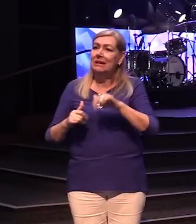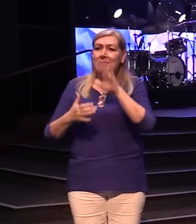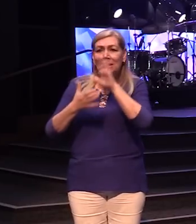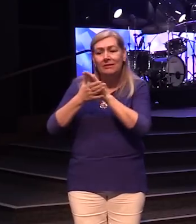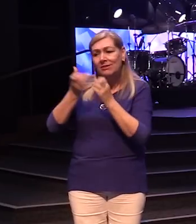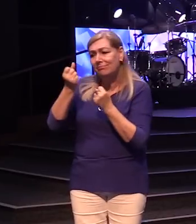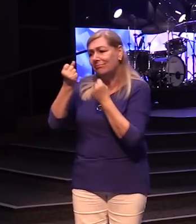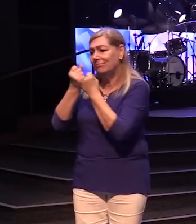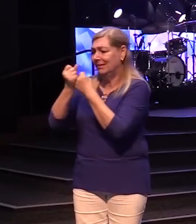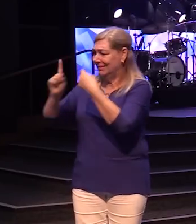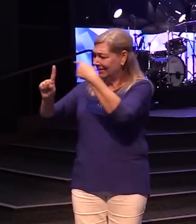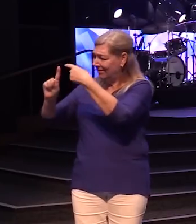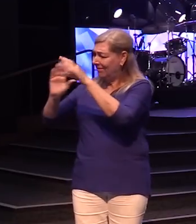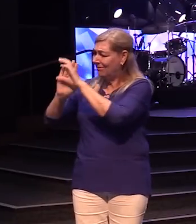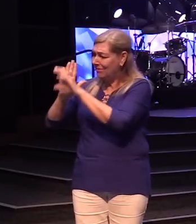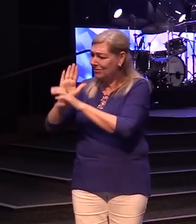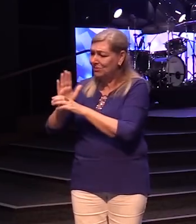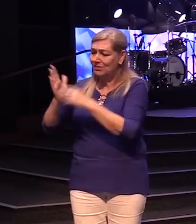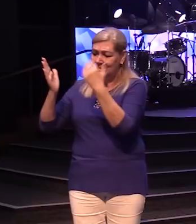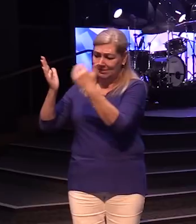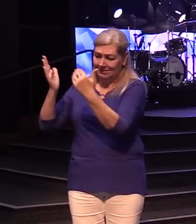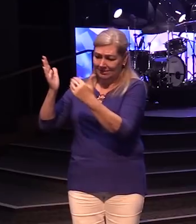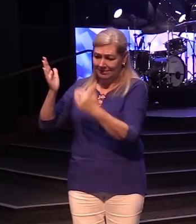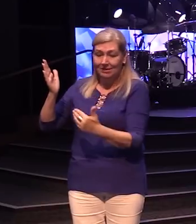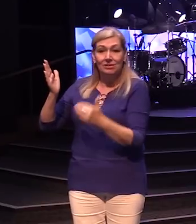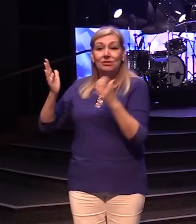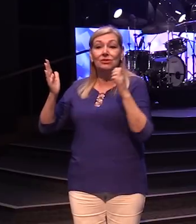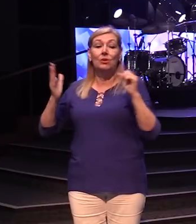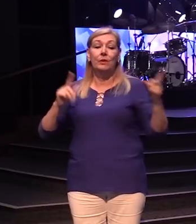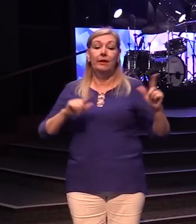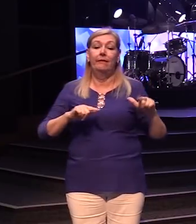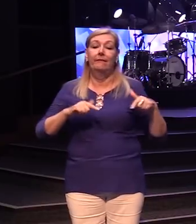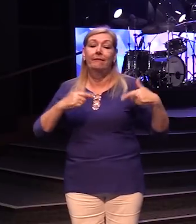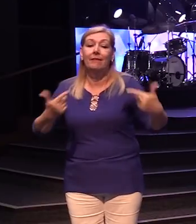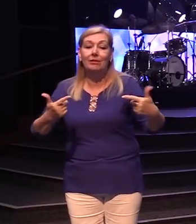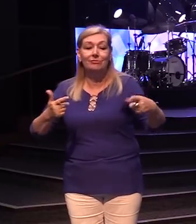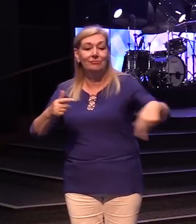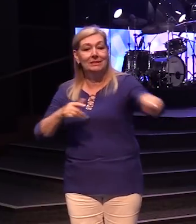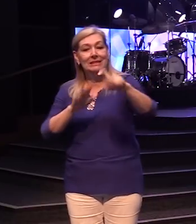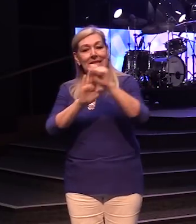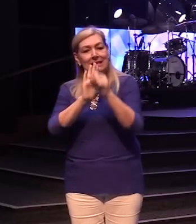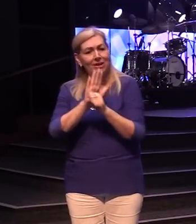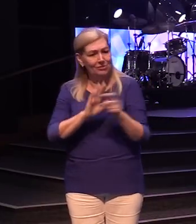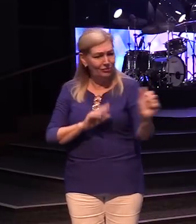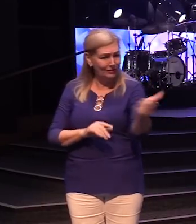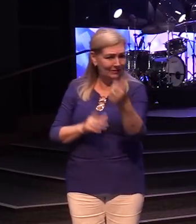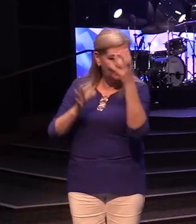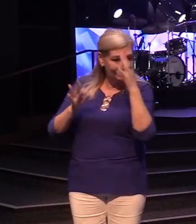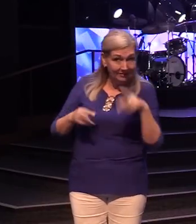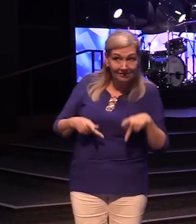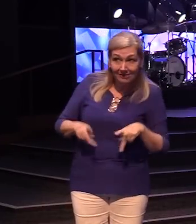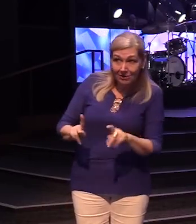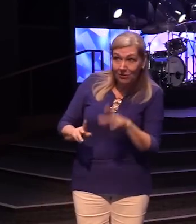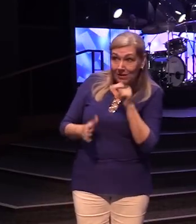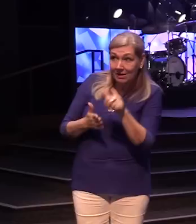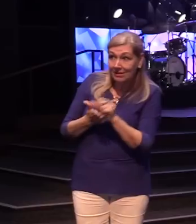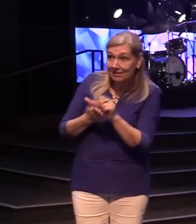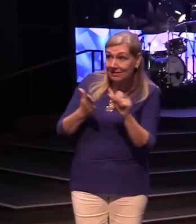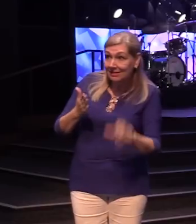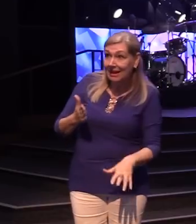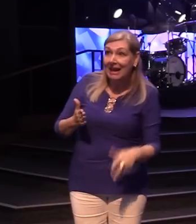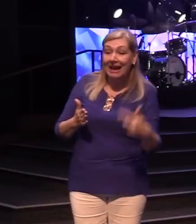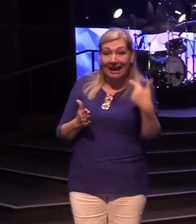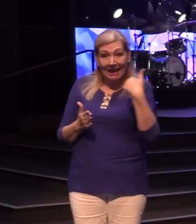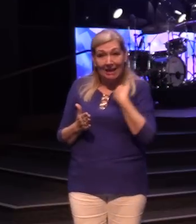Constitution. So it reverted to the states to deal with the issue of abortion. I'm not just preaching to the peanut